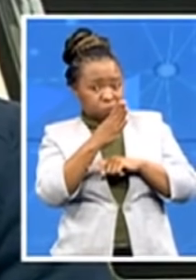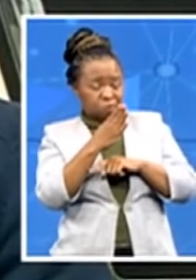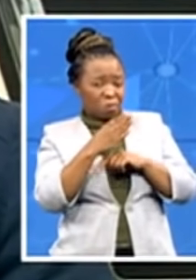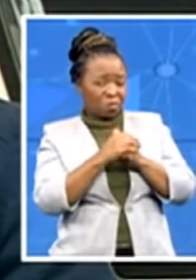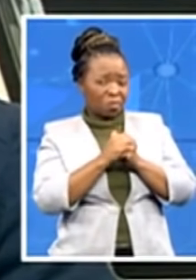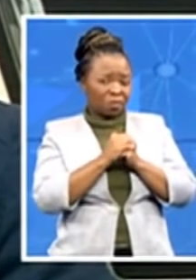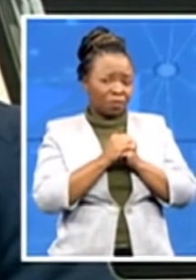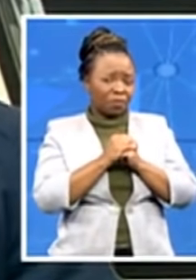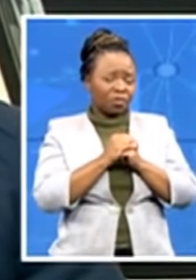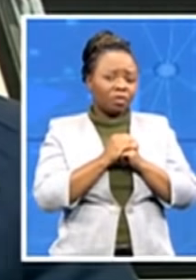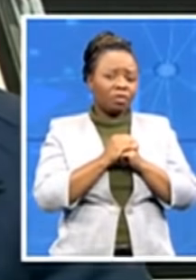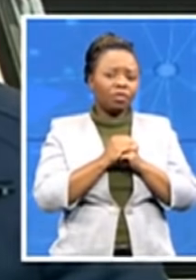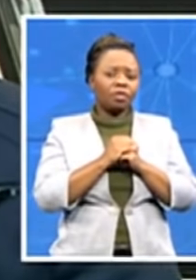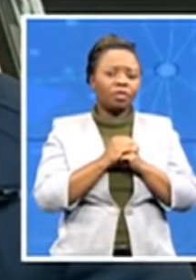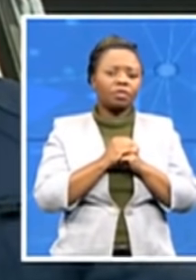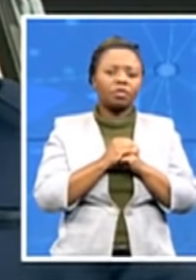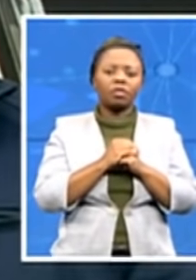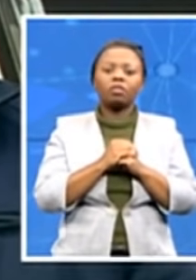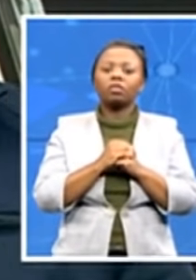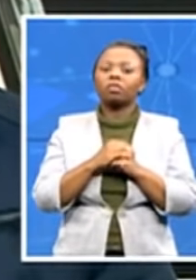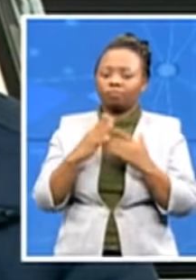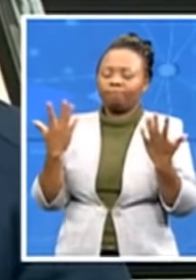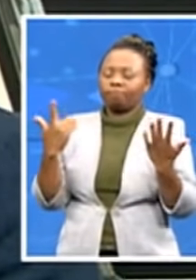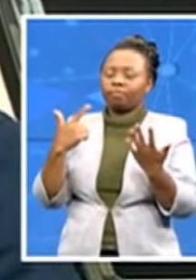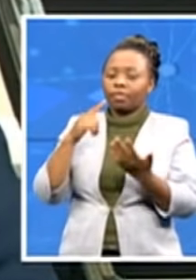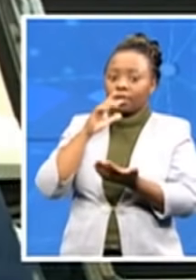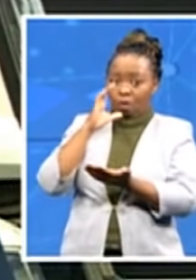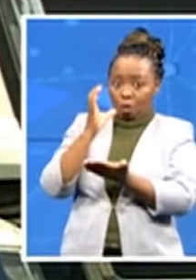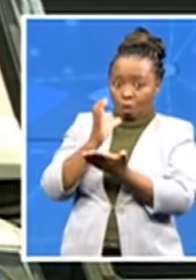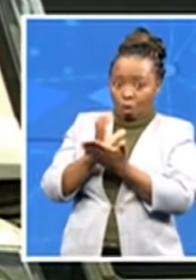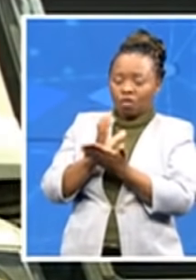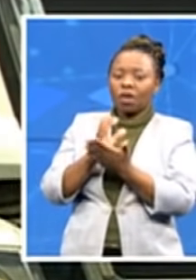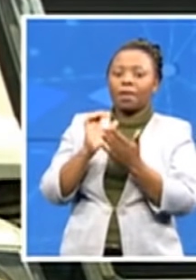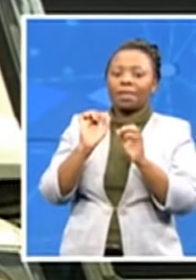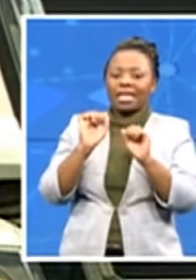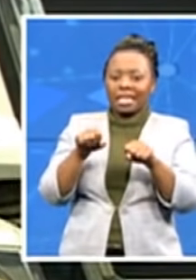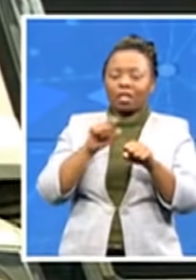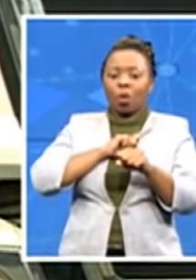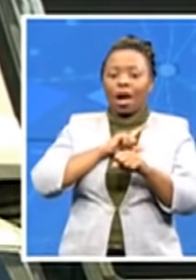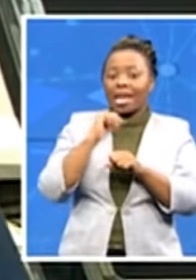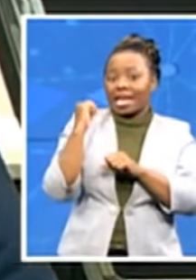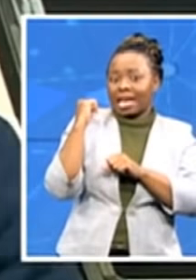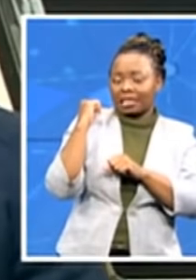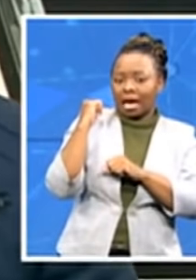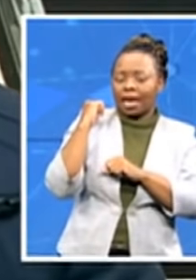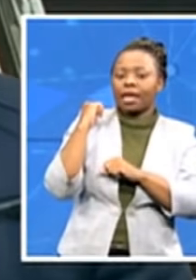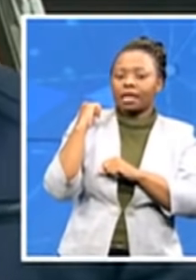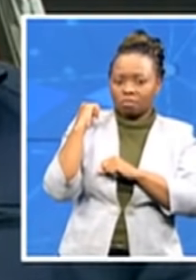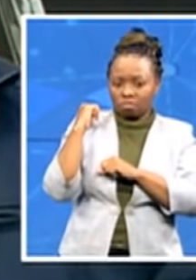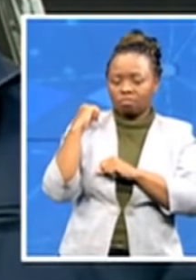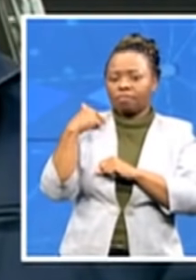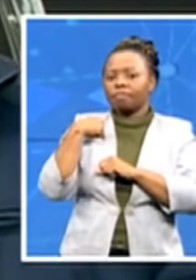I can tell you, I can confirm to you, yesterday we were on the ground and we moved around towns in Limpopo, like